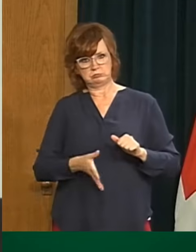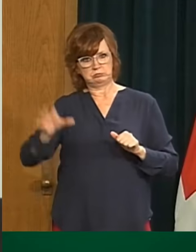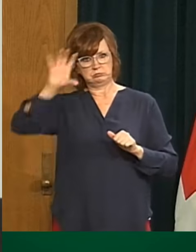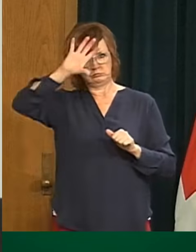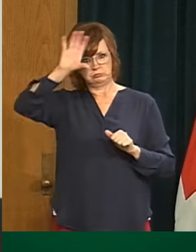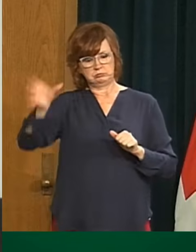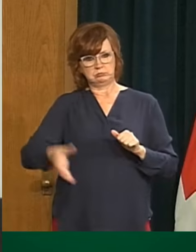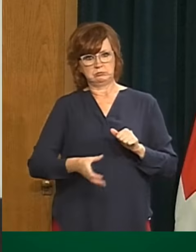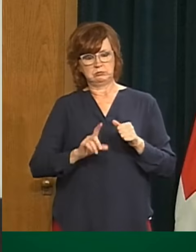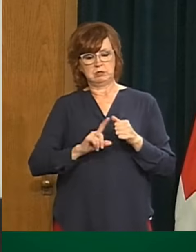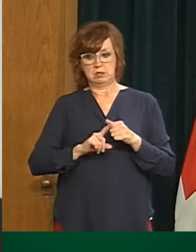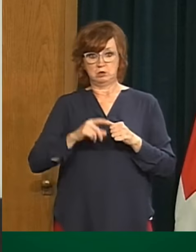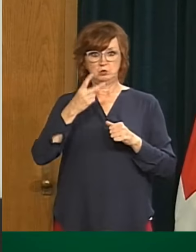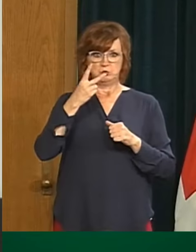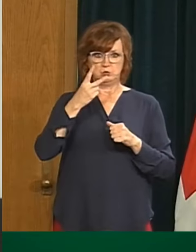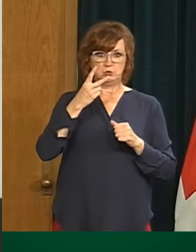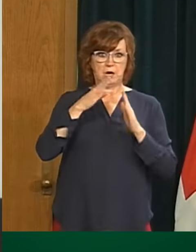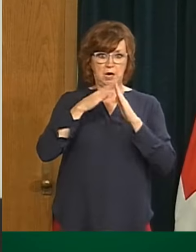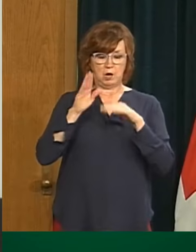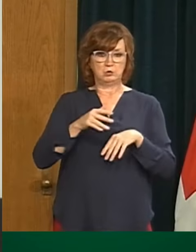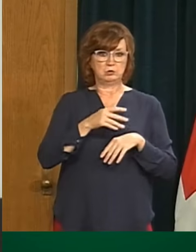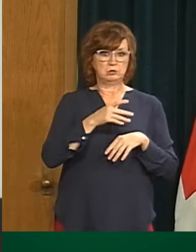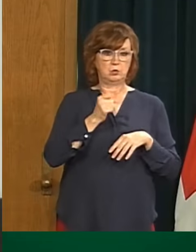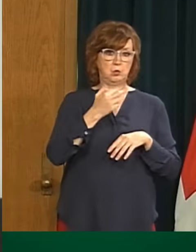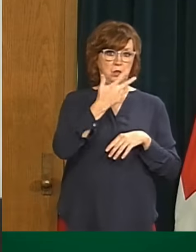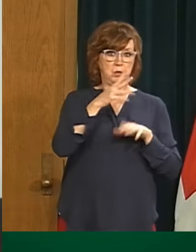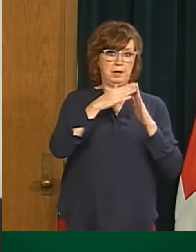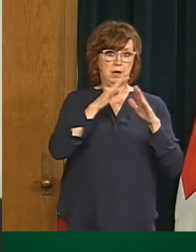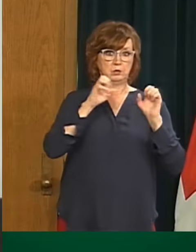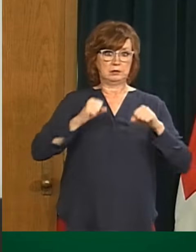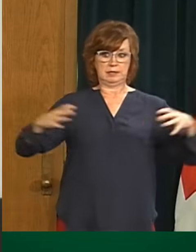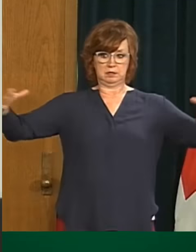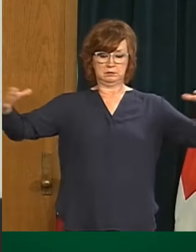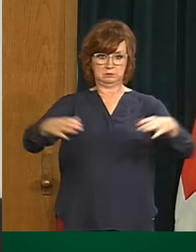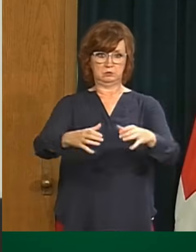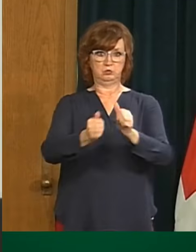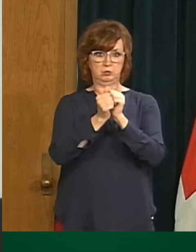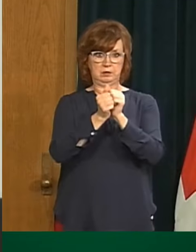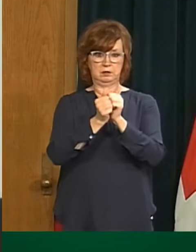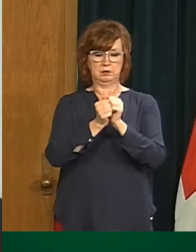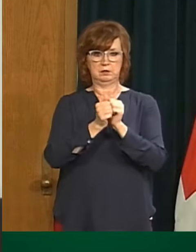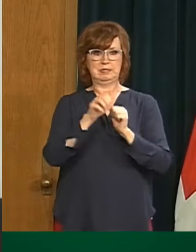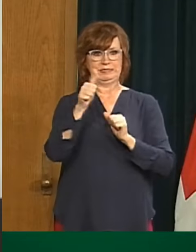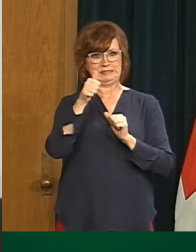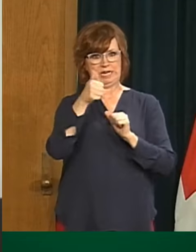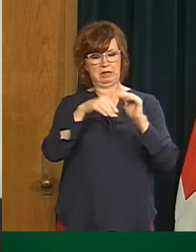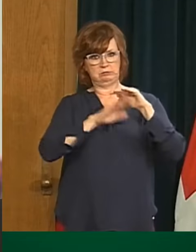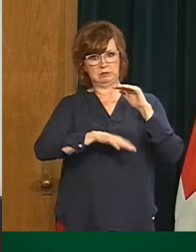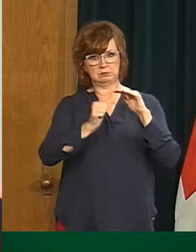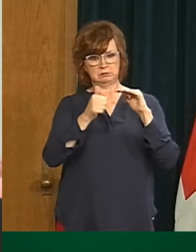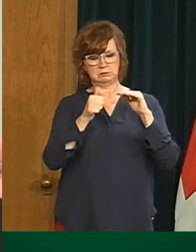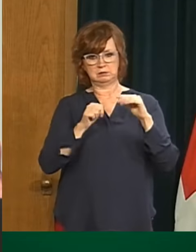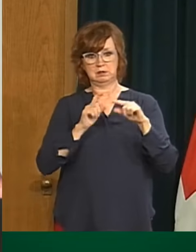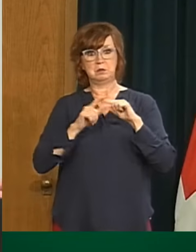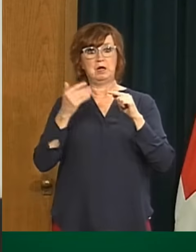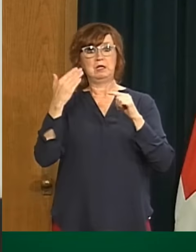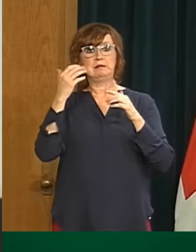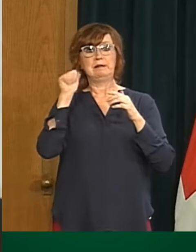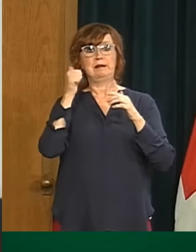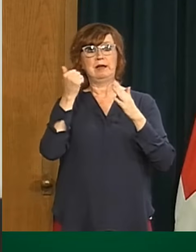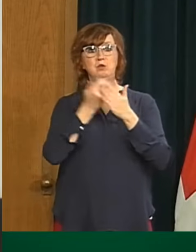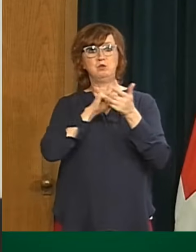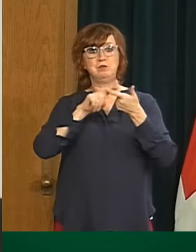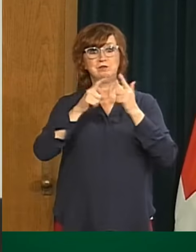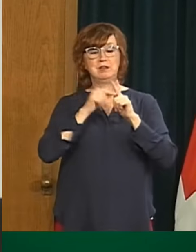or 2 or 3 other households in a safe manner, but not meet 10 new people every day. So it's not opening it up completely,